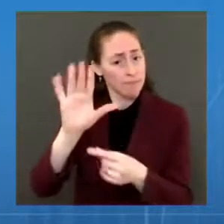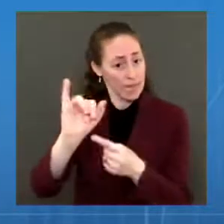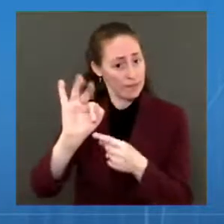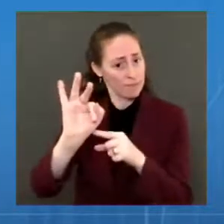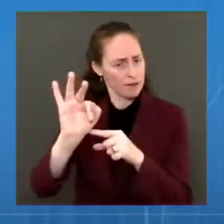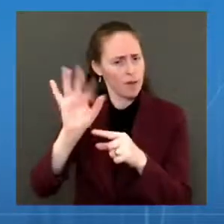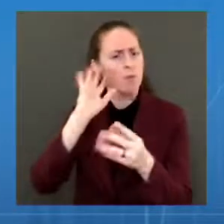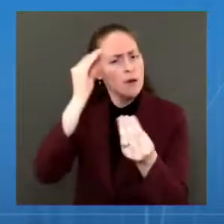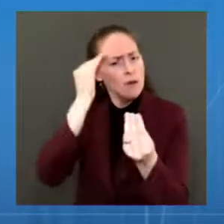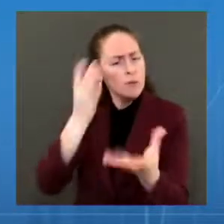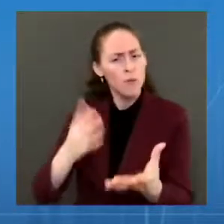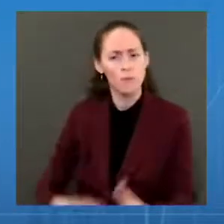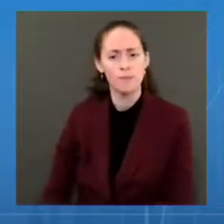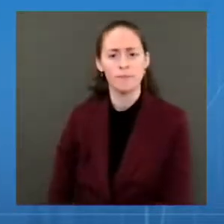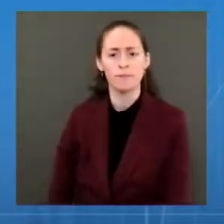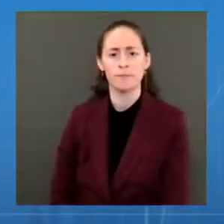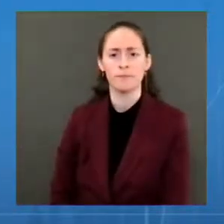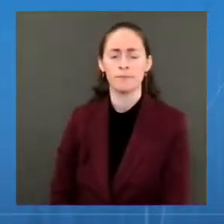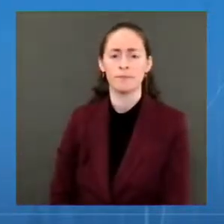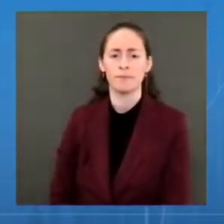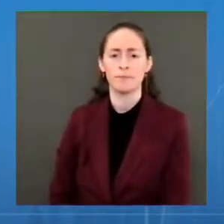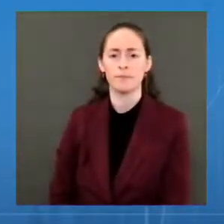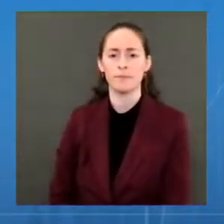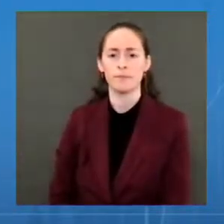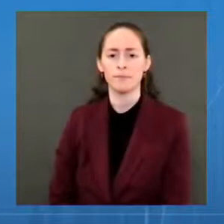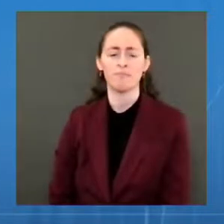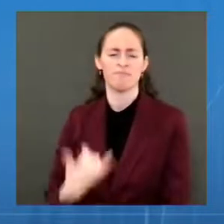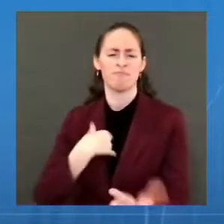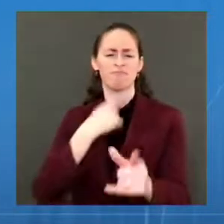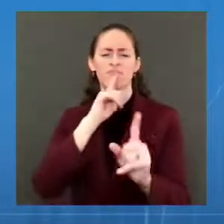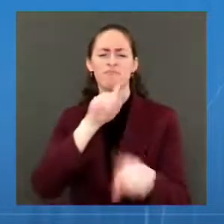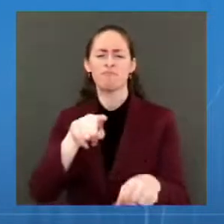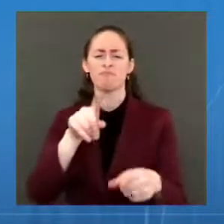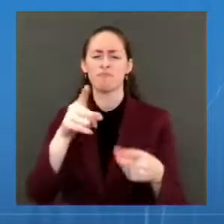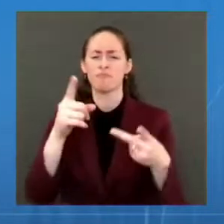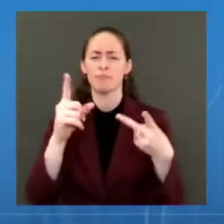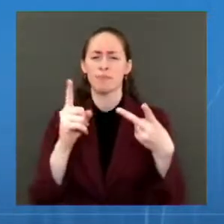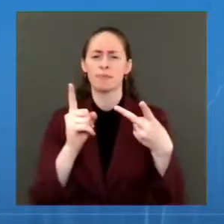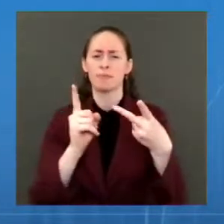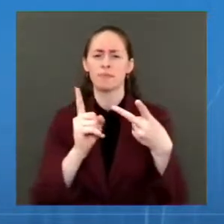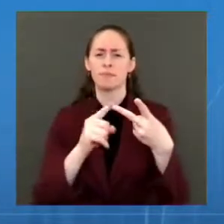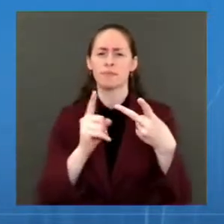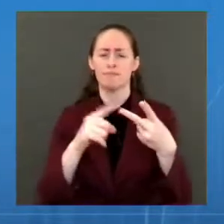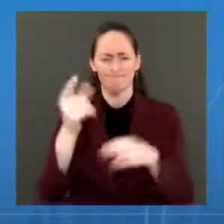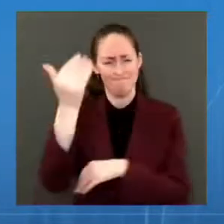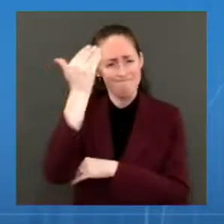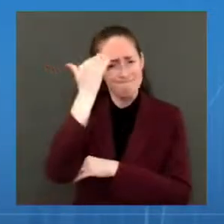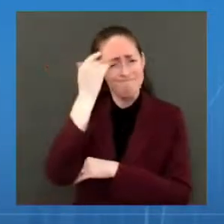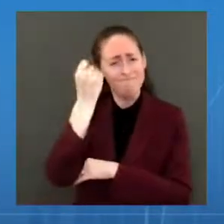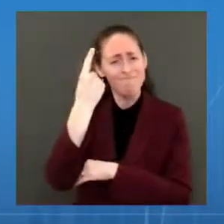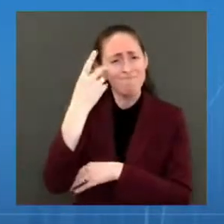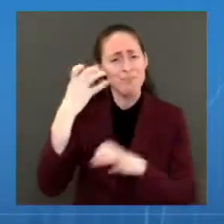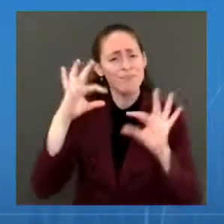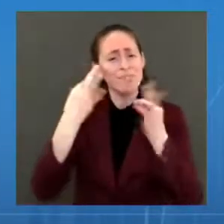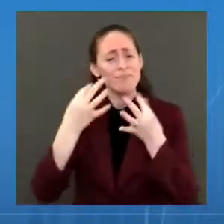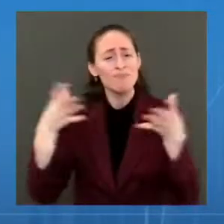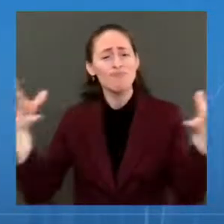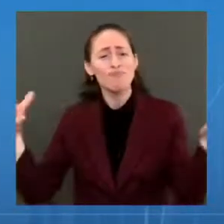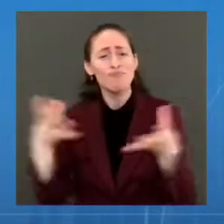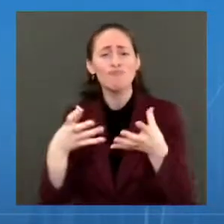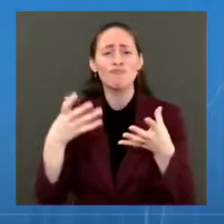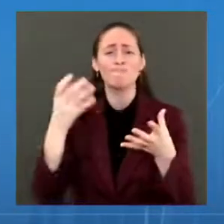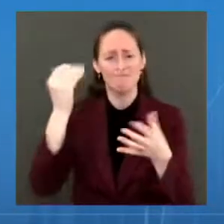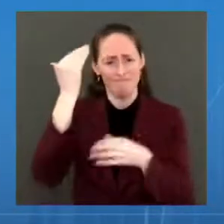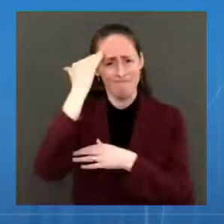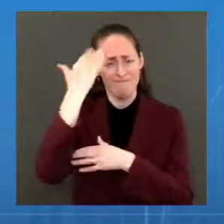And maybe to address your second question, Cheryl, we certainly want families to gather, and we certainly don't want these issues to create wedges